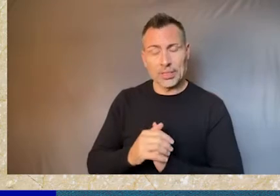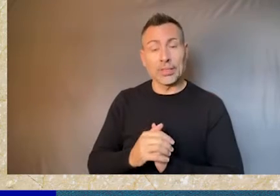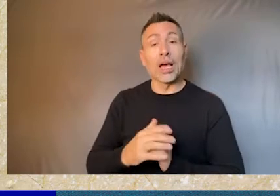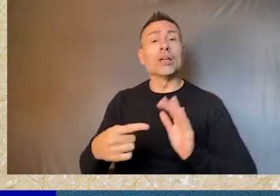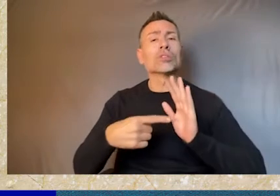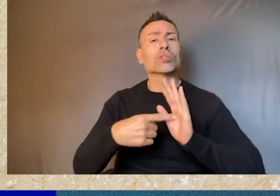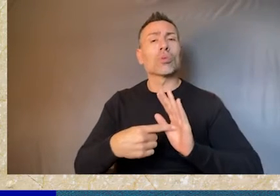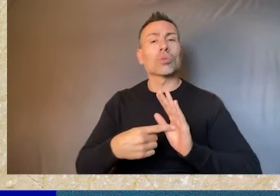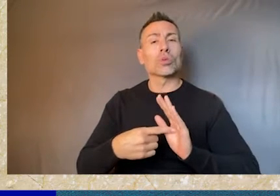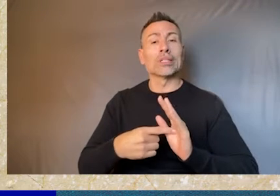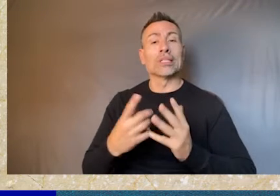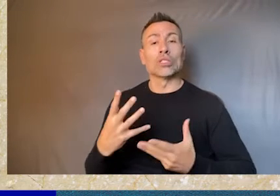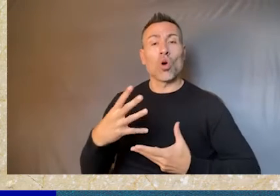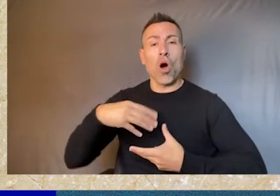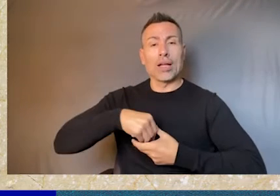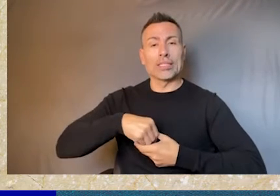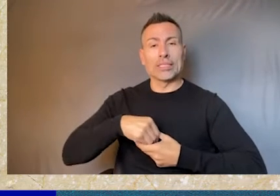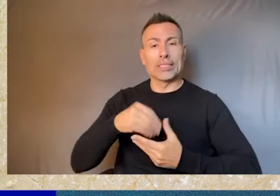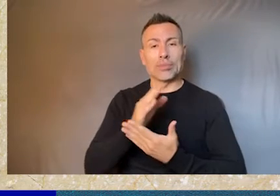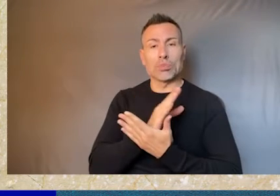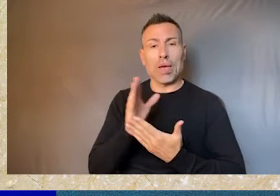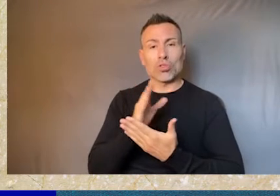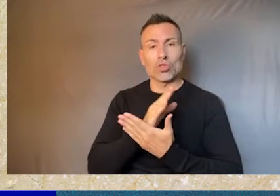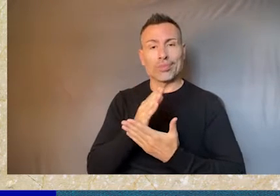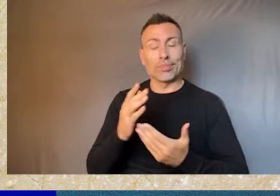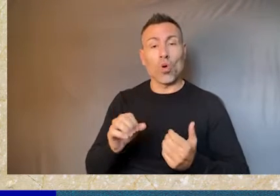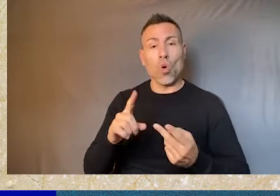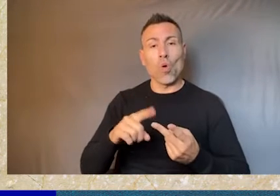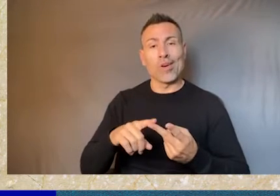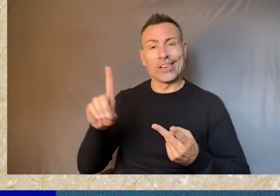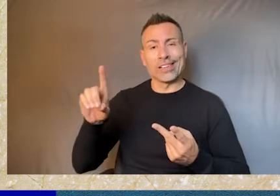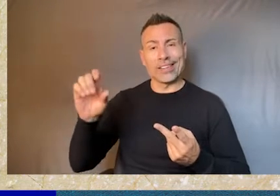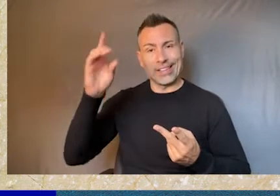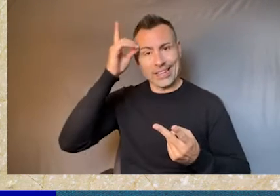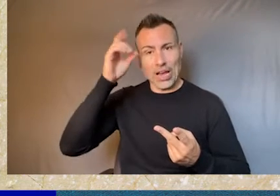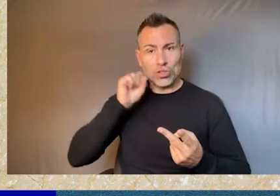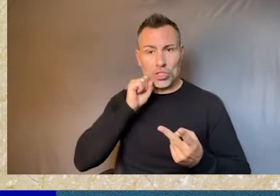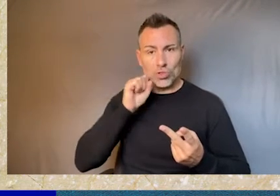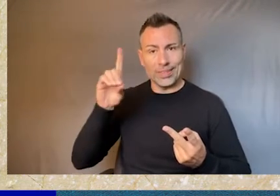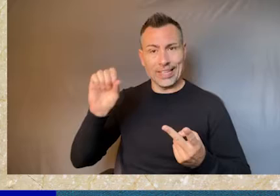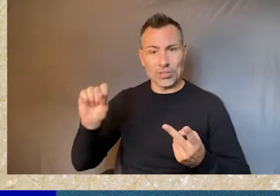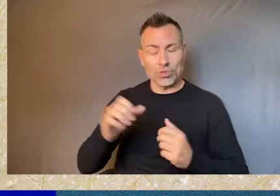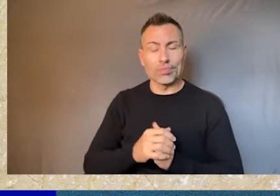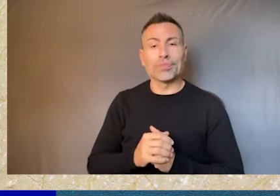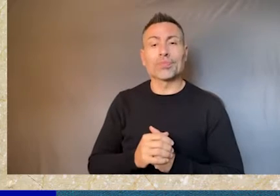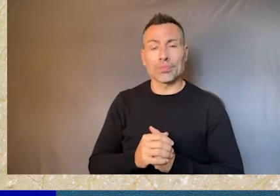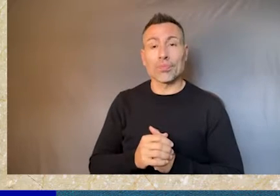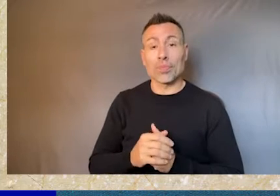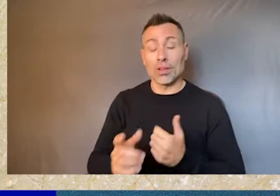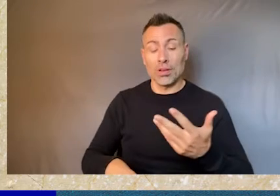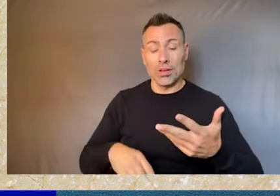disorder or Down syndrome. There's psychiatric disabilities, which conditions to